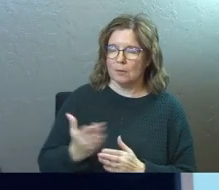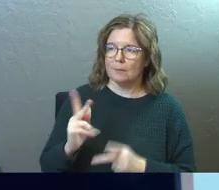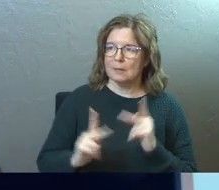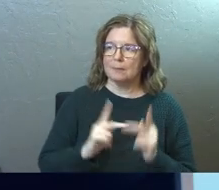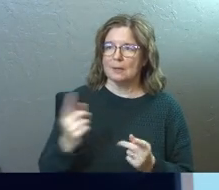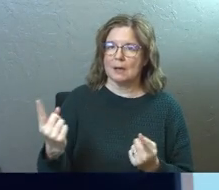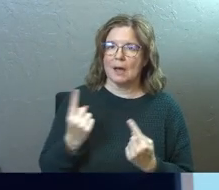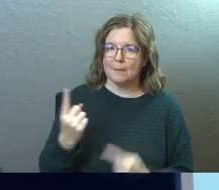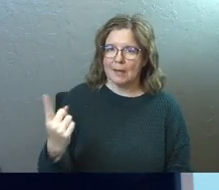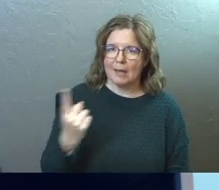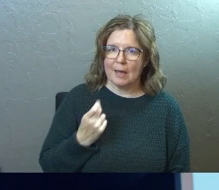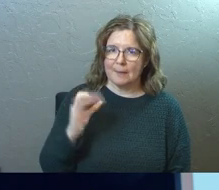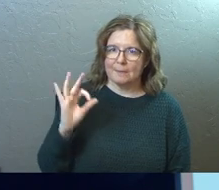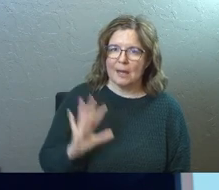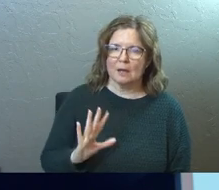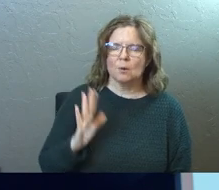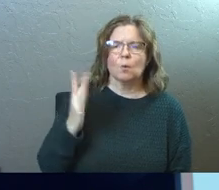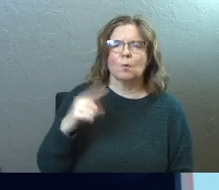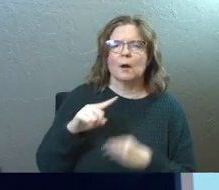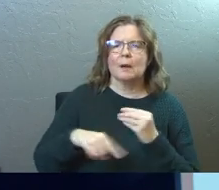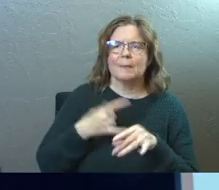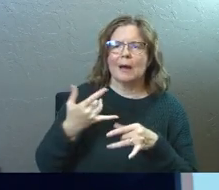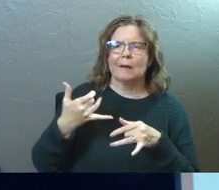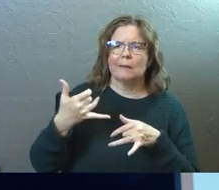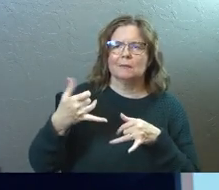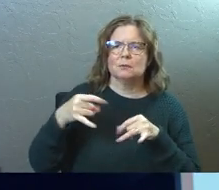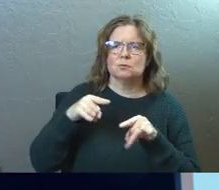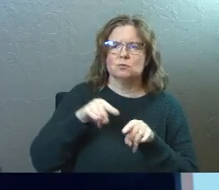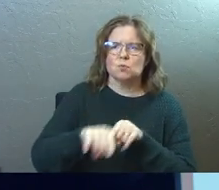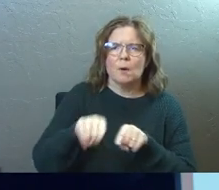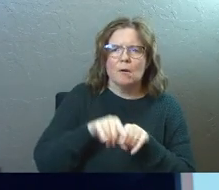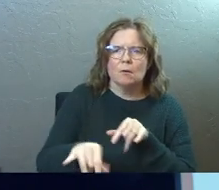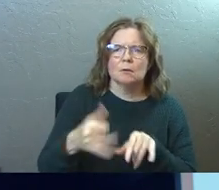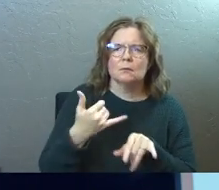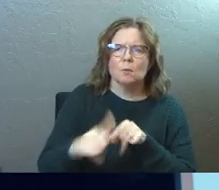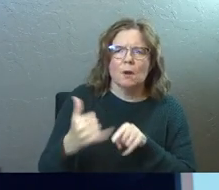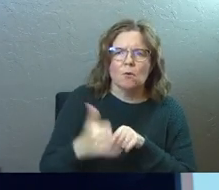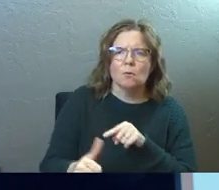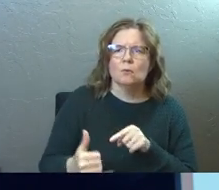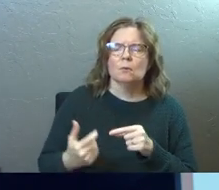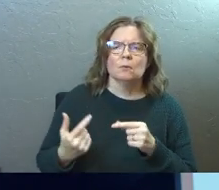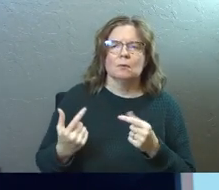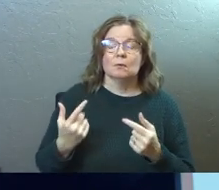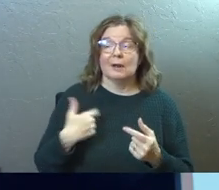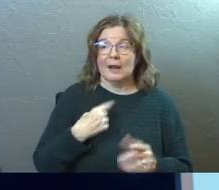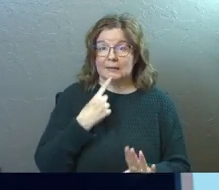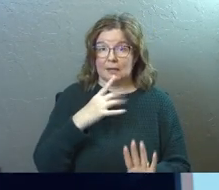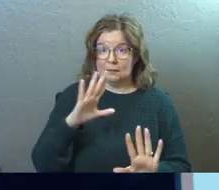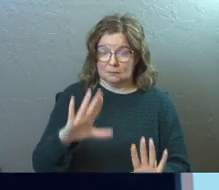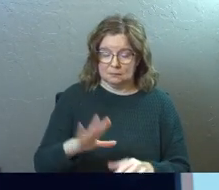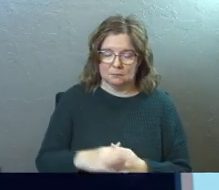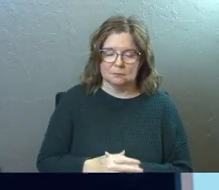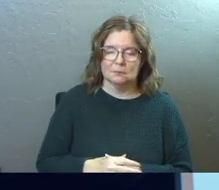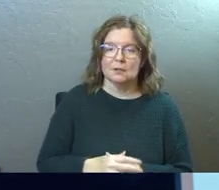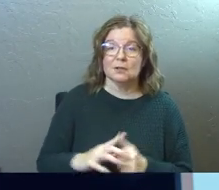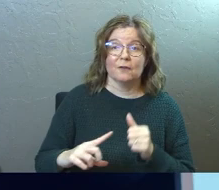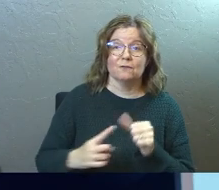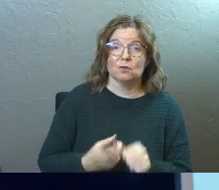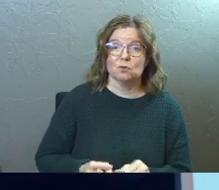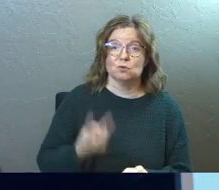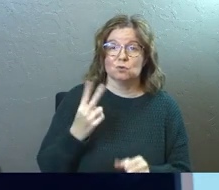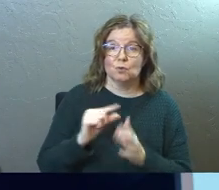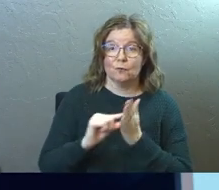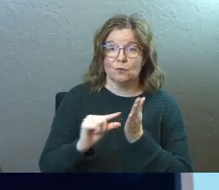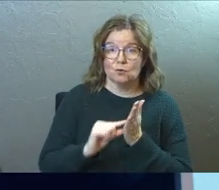people come and they'll ask pastors, what about cussing? What about swearing? And let me just say this. These first two